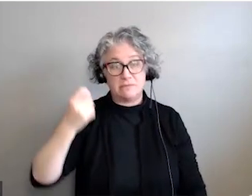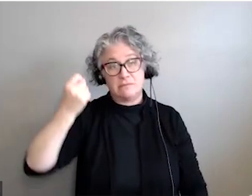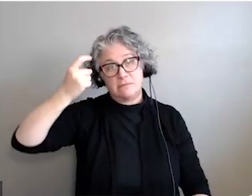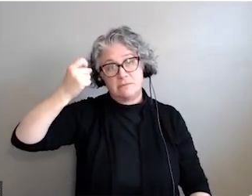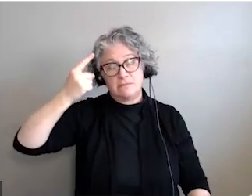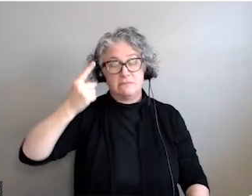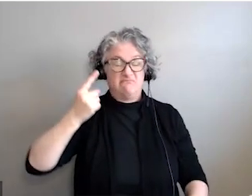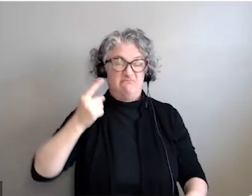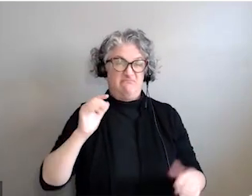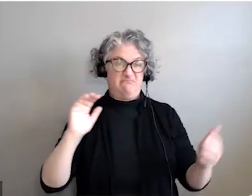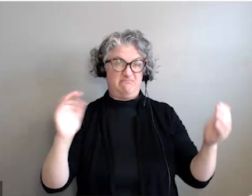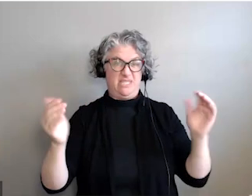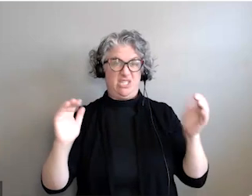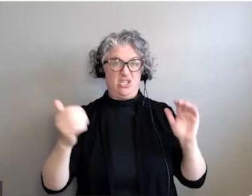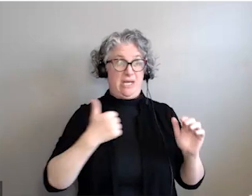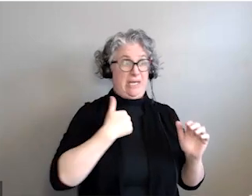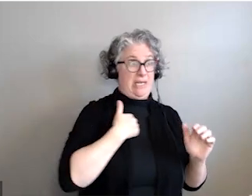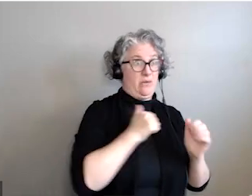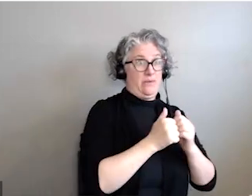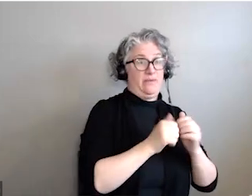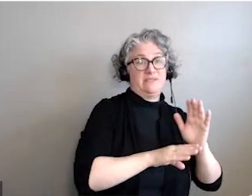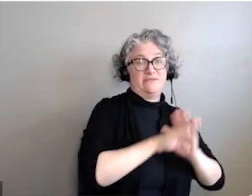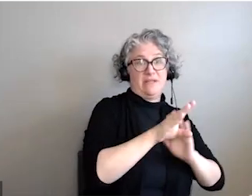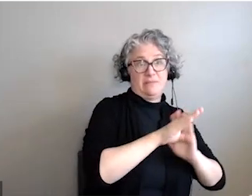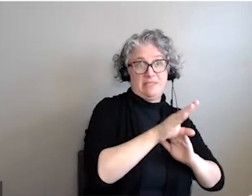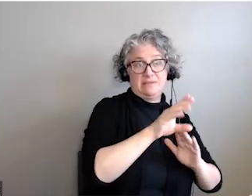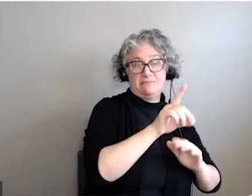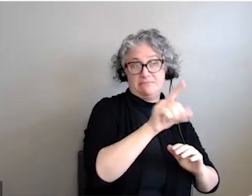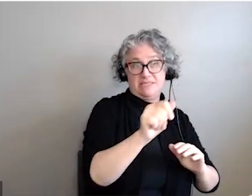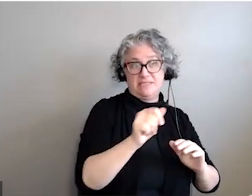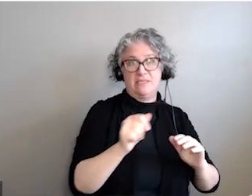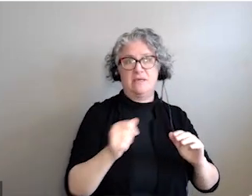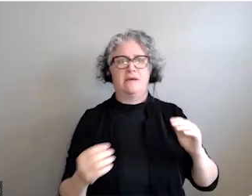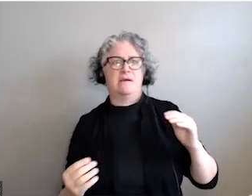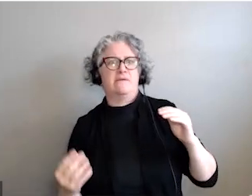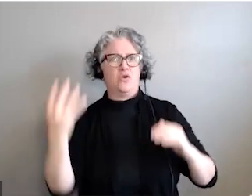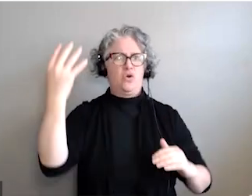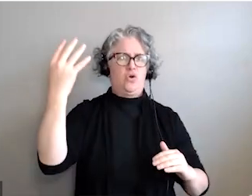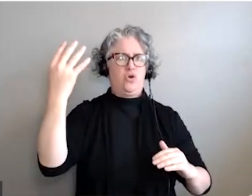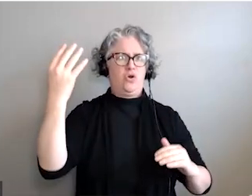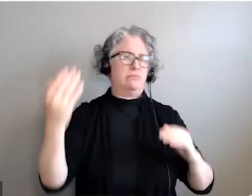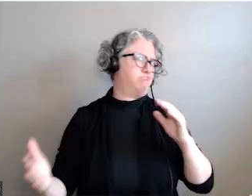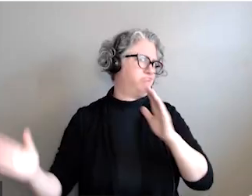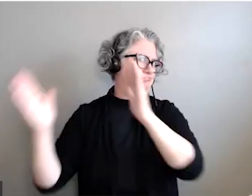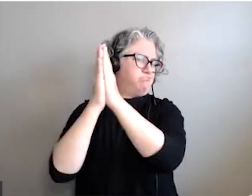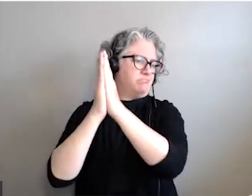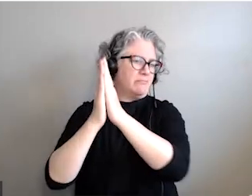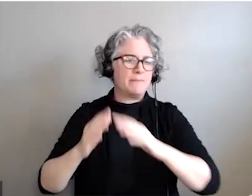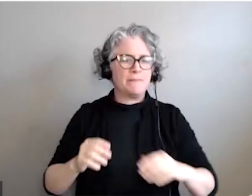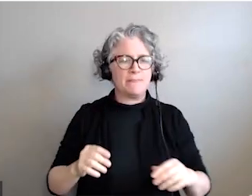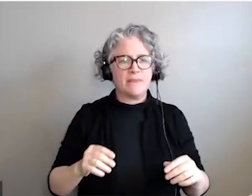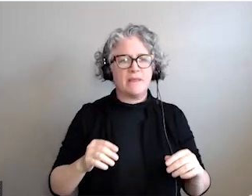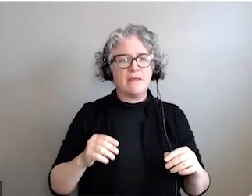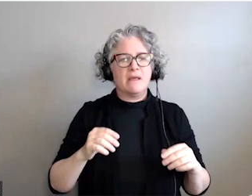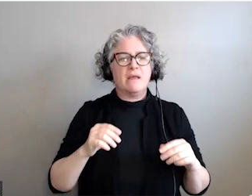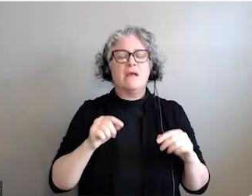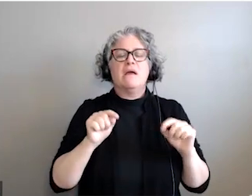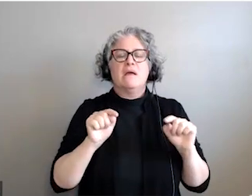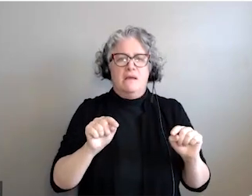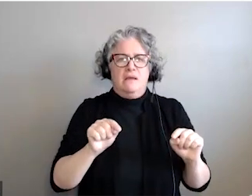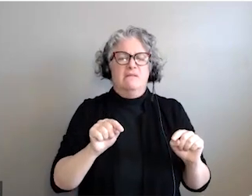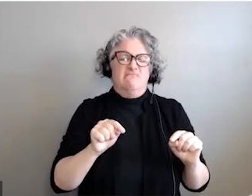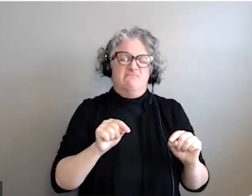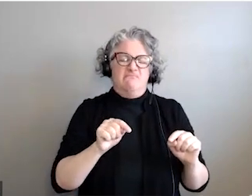4 times the number of Canadians with developmental disabilities. Admittedly, these statistics are from